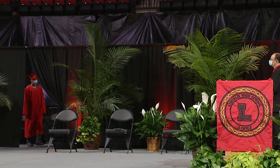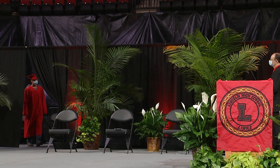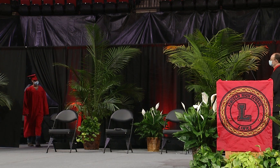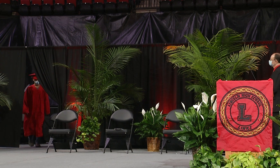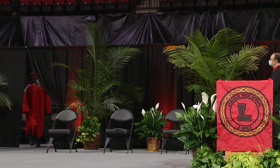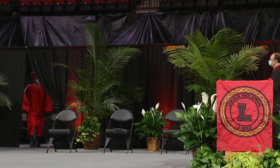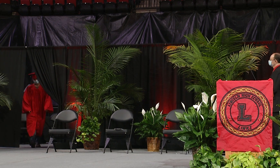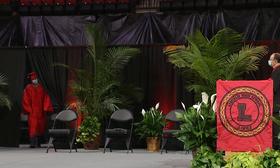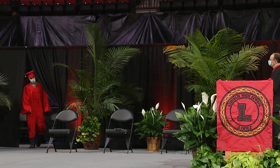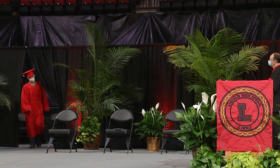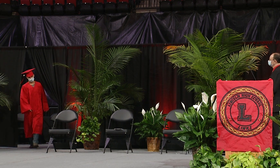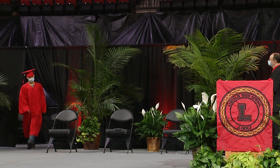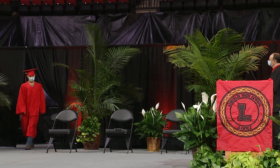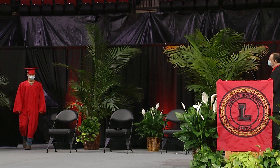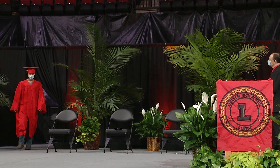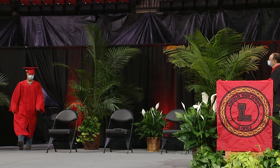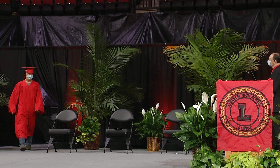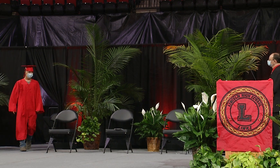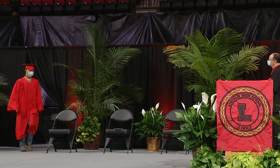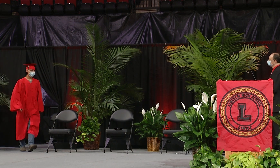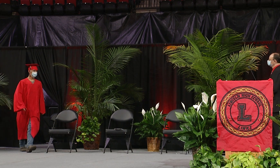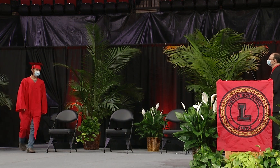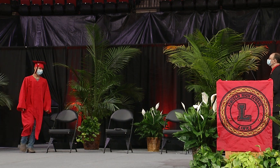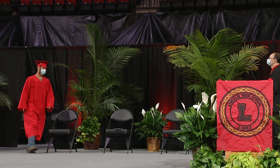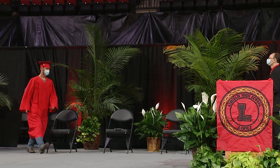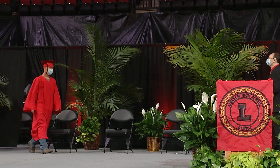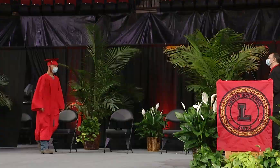Colin Henshaw.